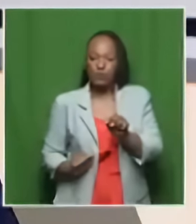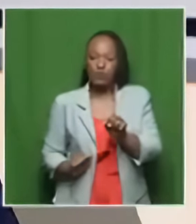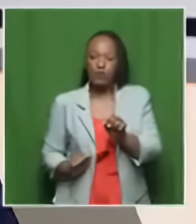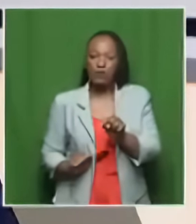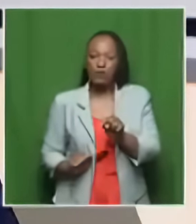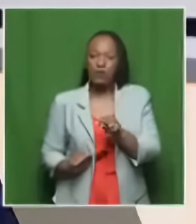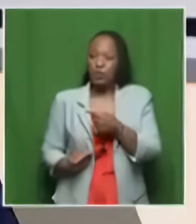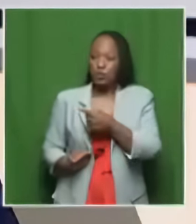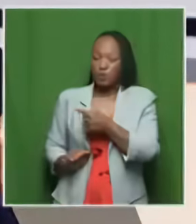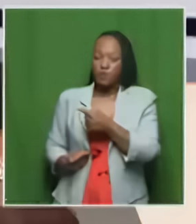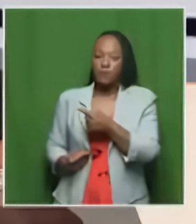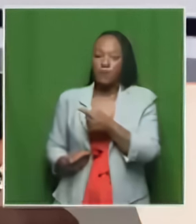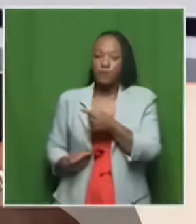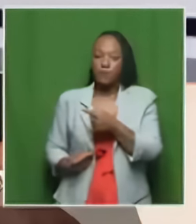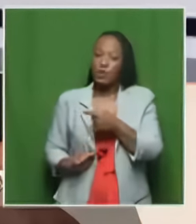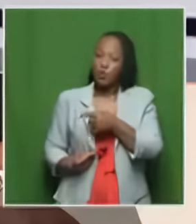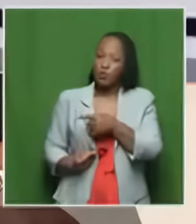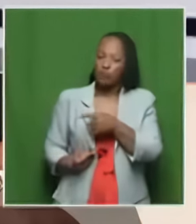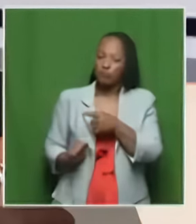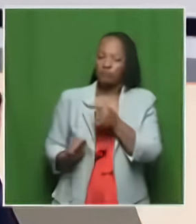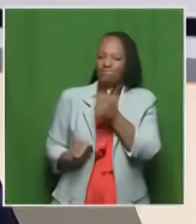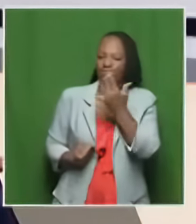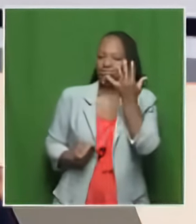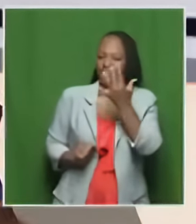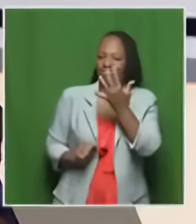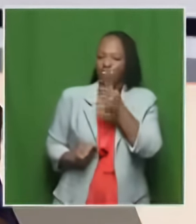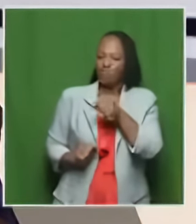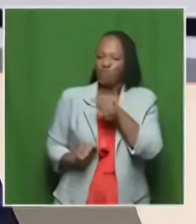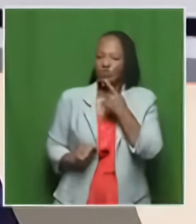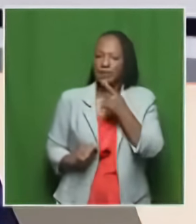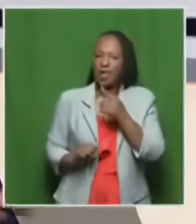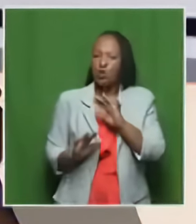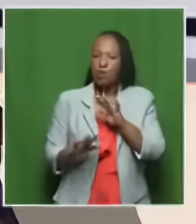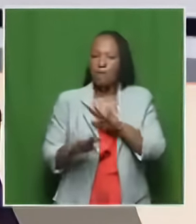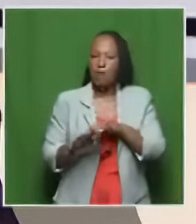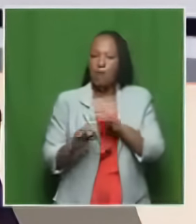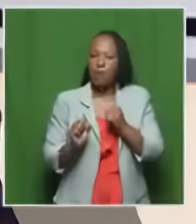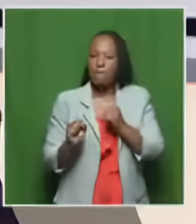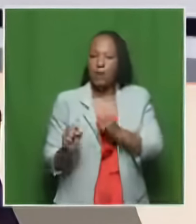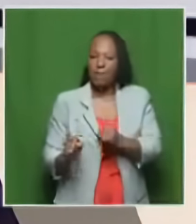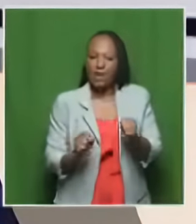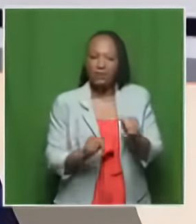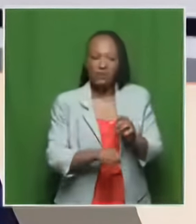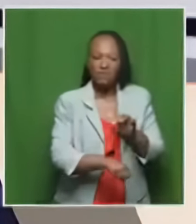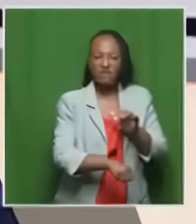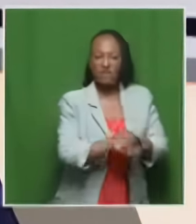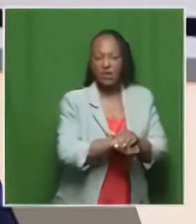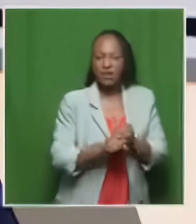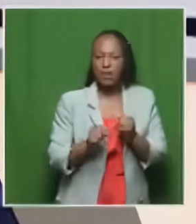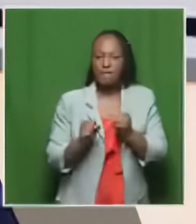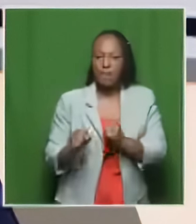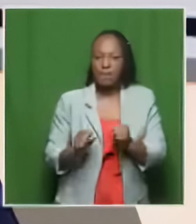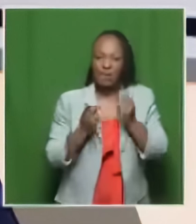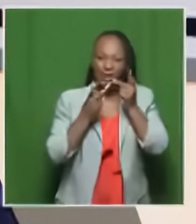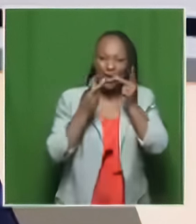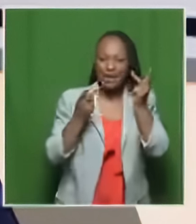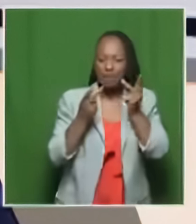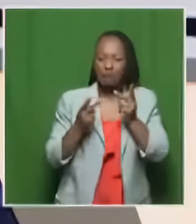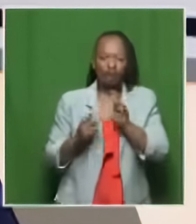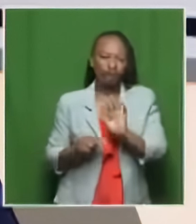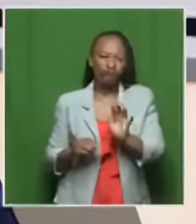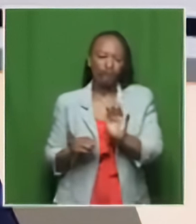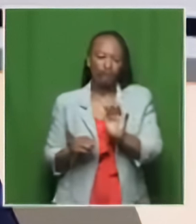point invoked that saying that there are no permanent friends, no permanent enemies in politics, only permanent interests.